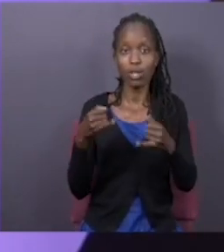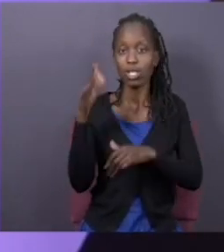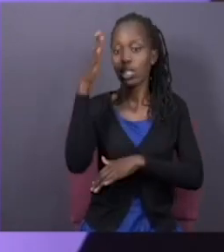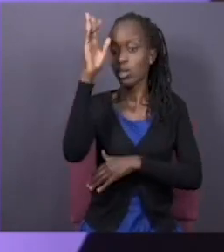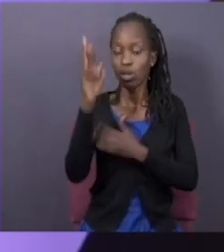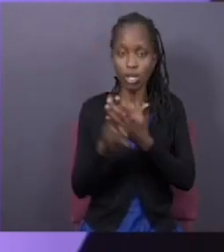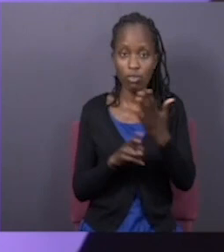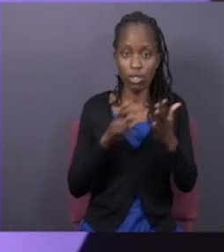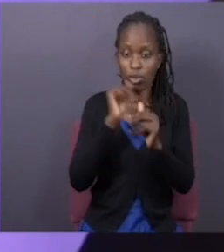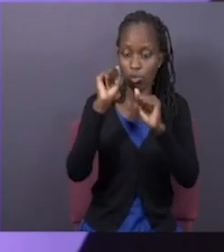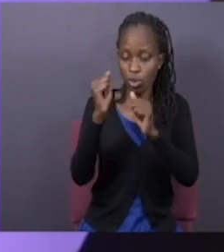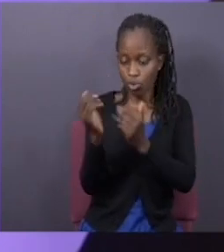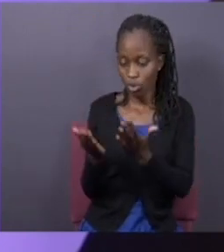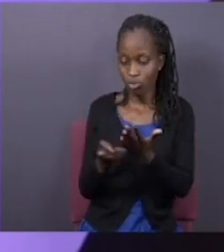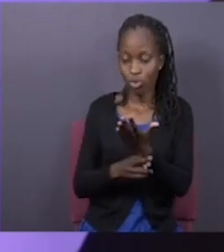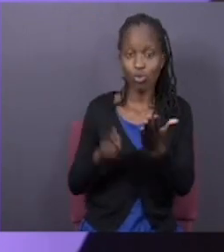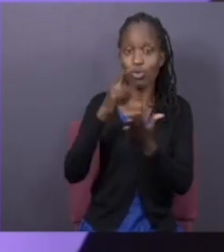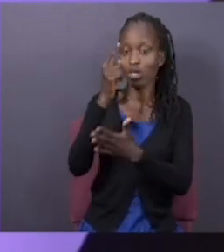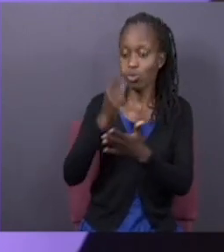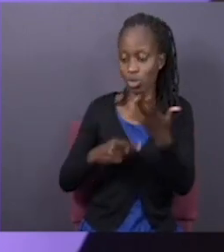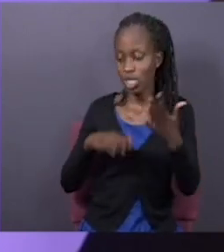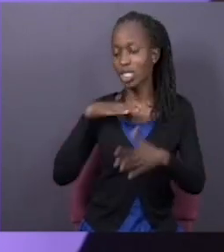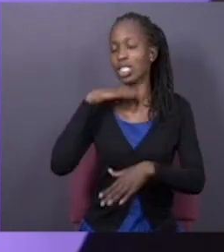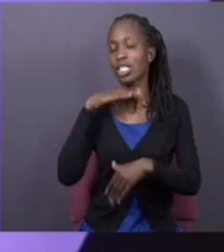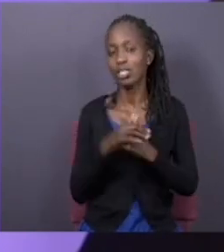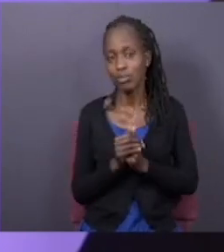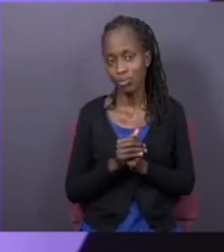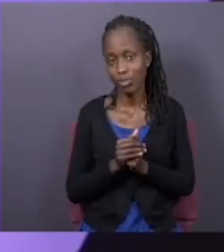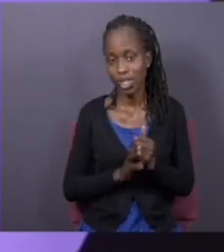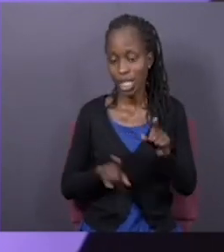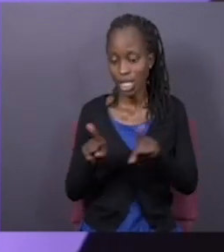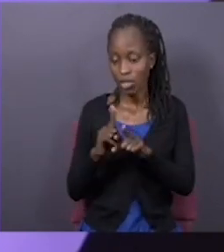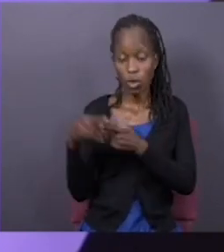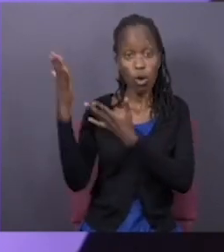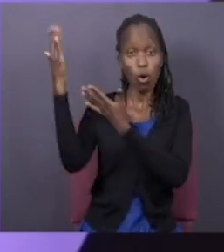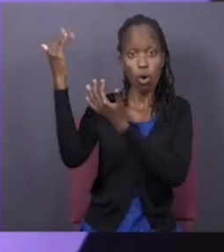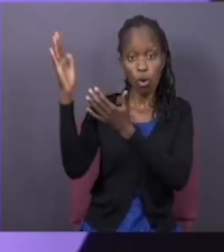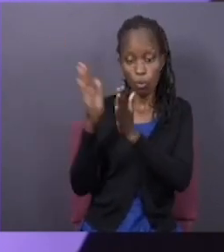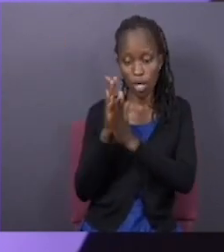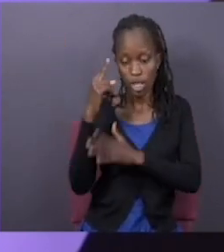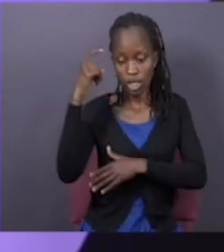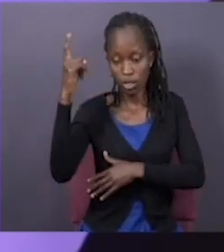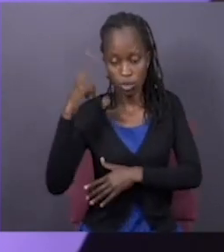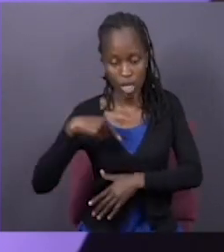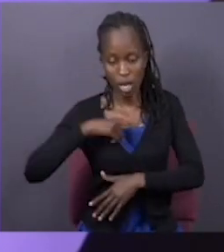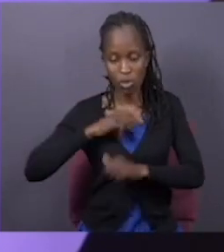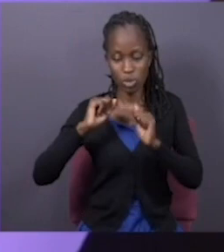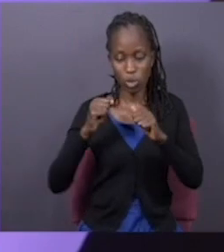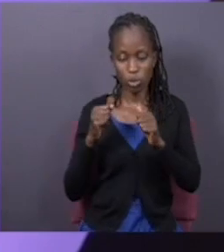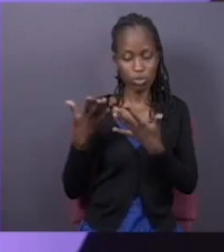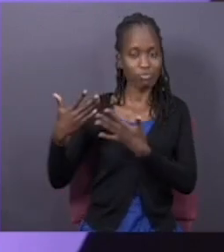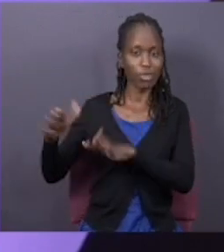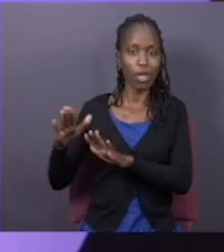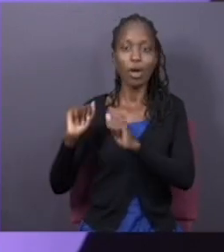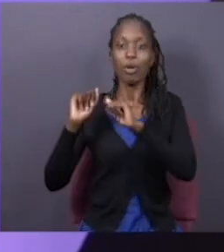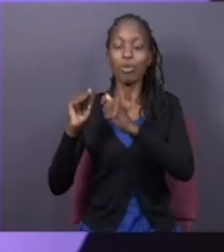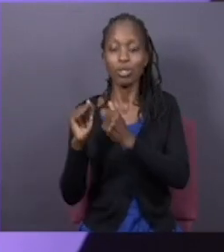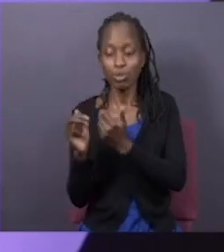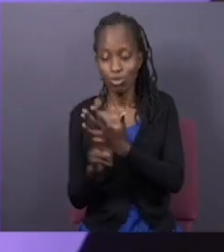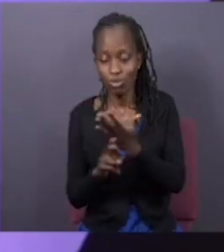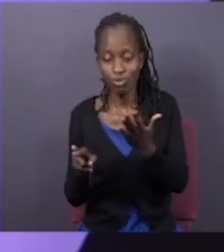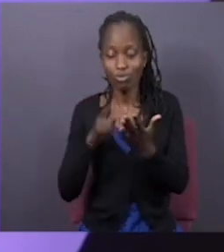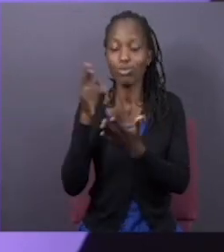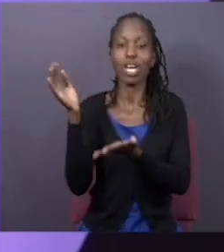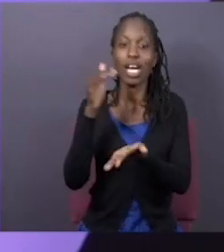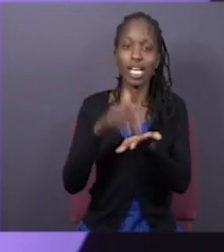resurrection. Wonderful. He can raise what is dead. Yes, yes. And our hopes, our dreams that may have gone down, amen, they can rise again. Praise God.